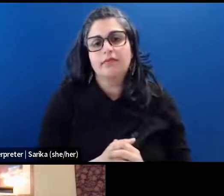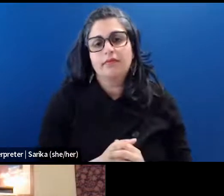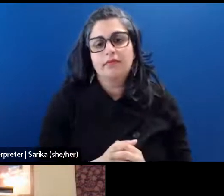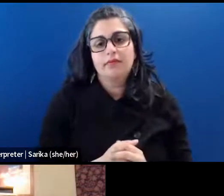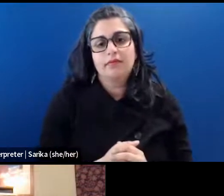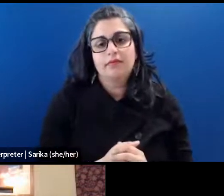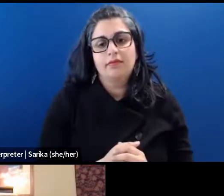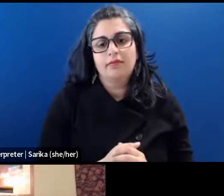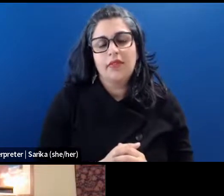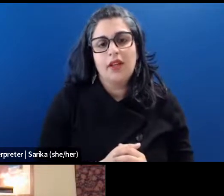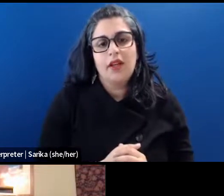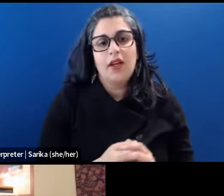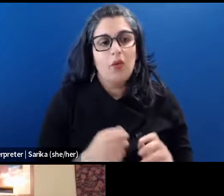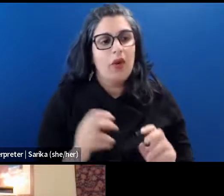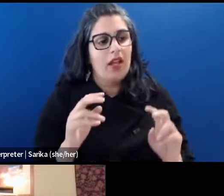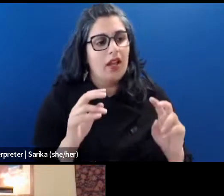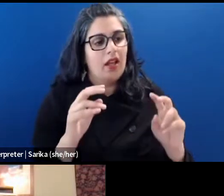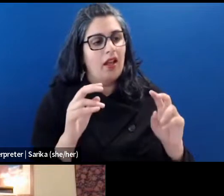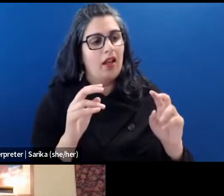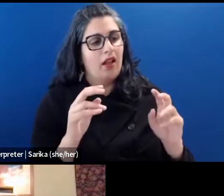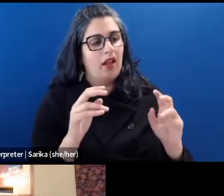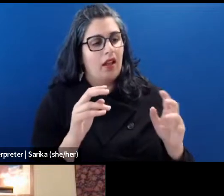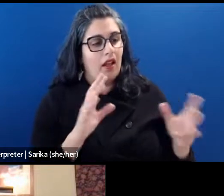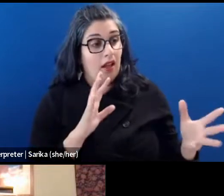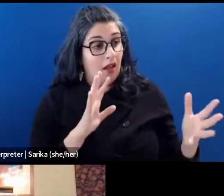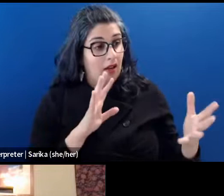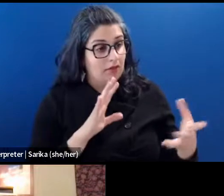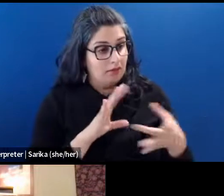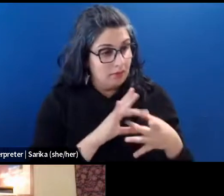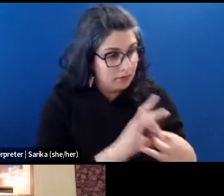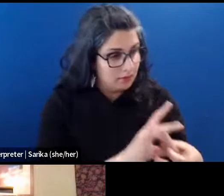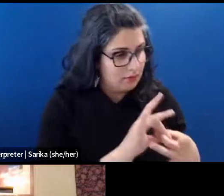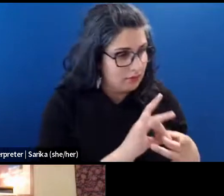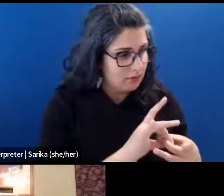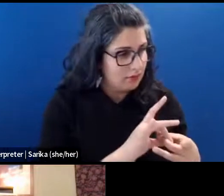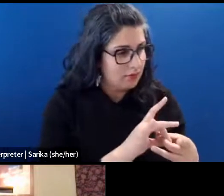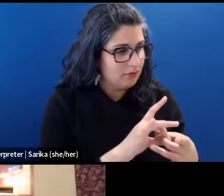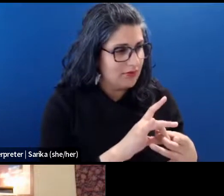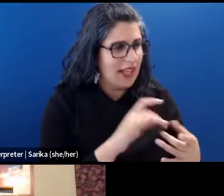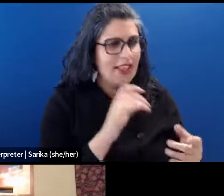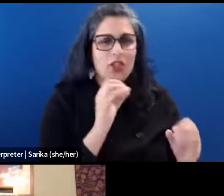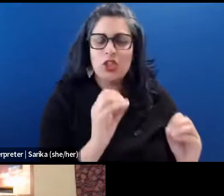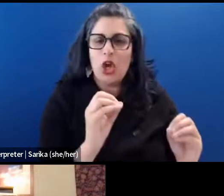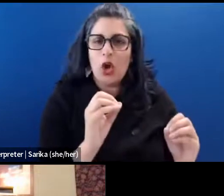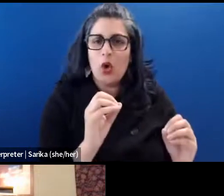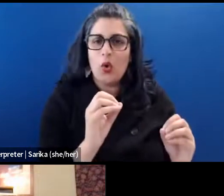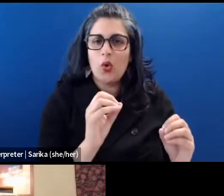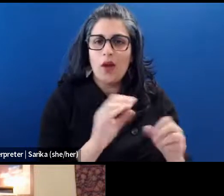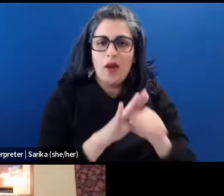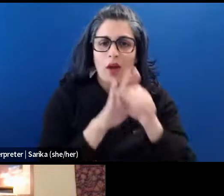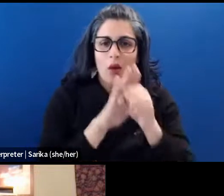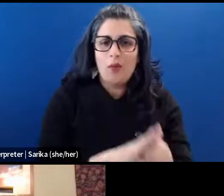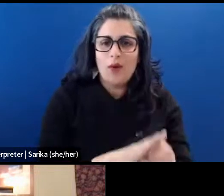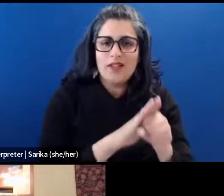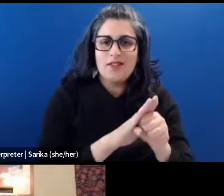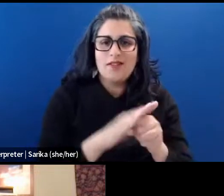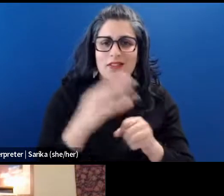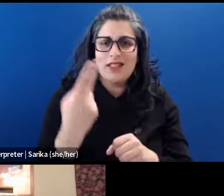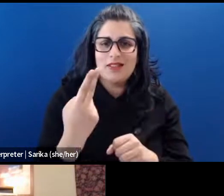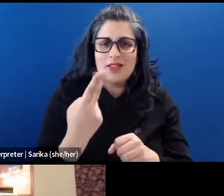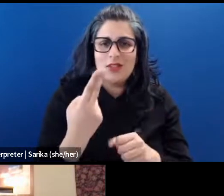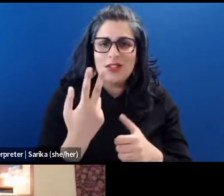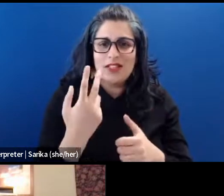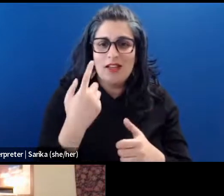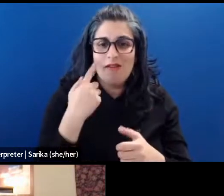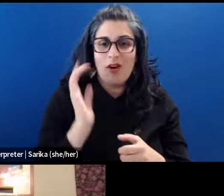have personal experiences of oppression or identify with or directly identify with being an